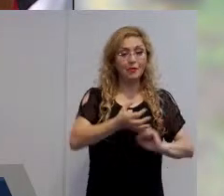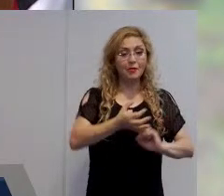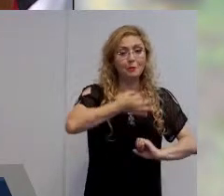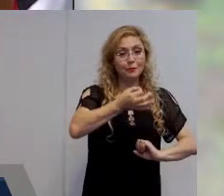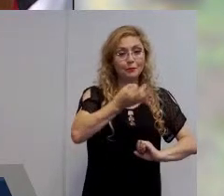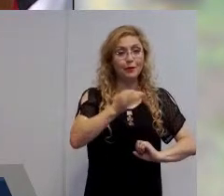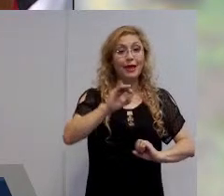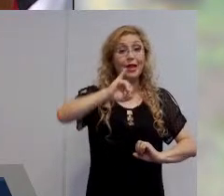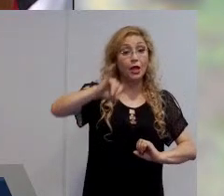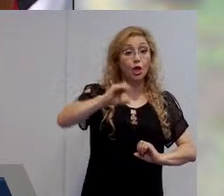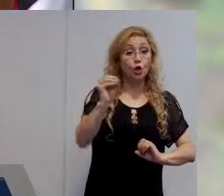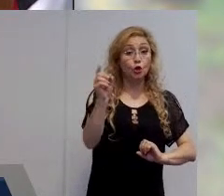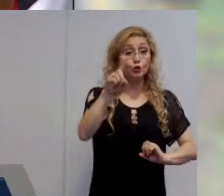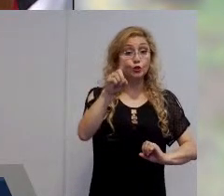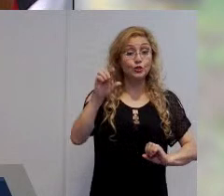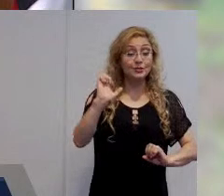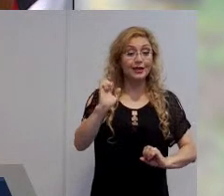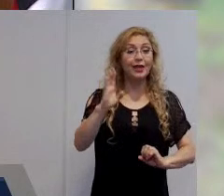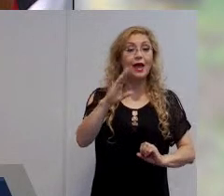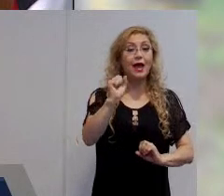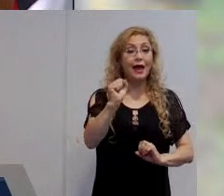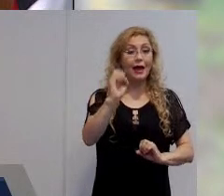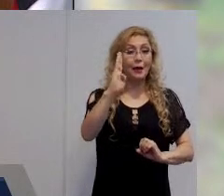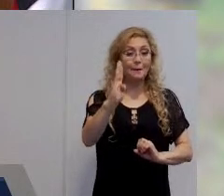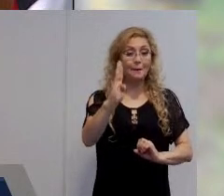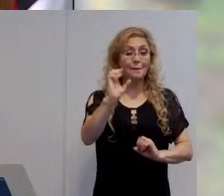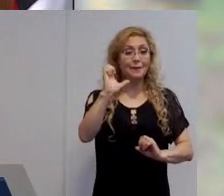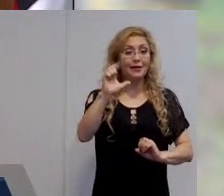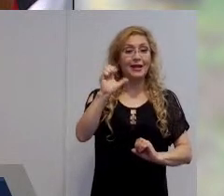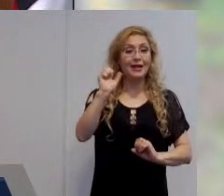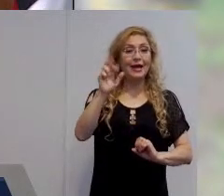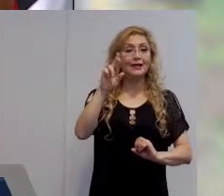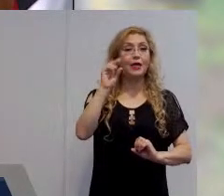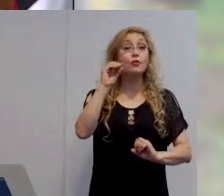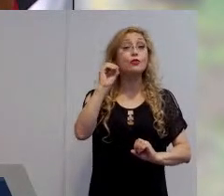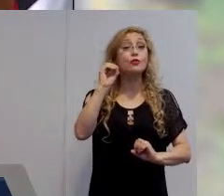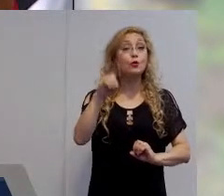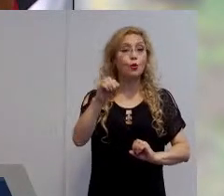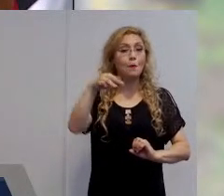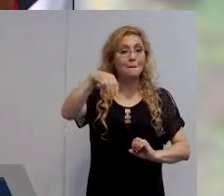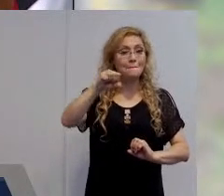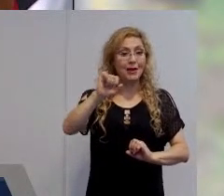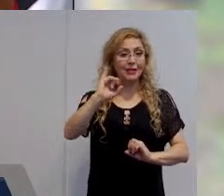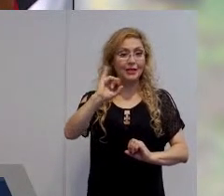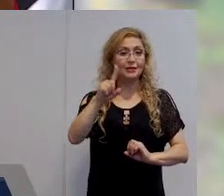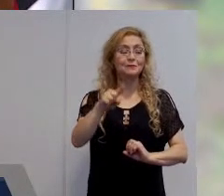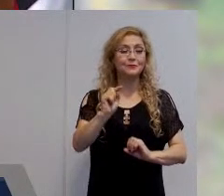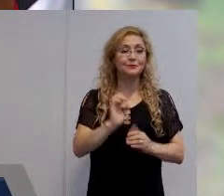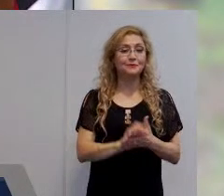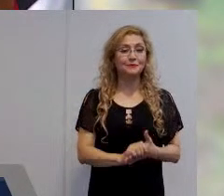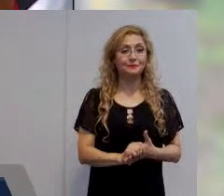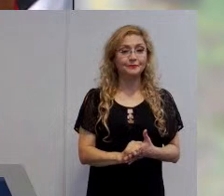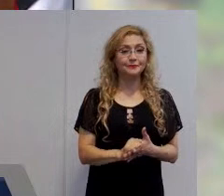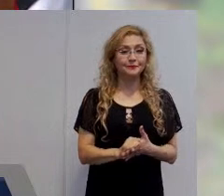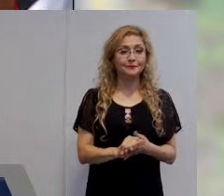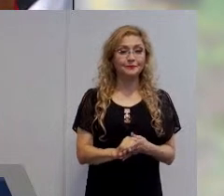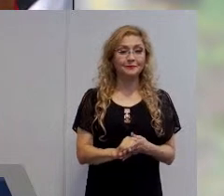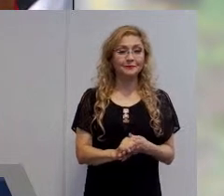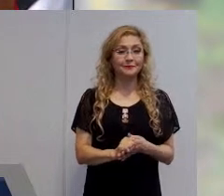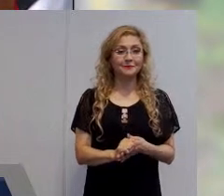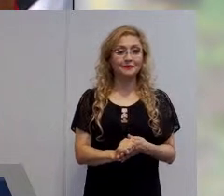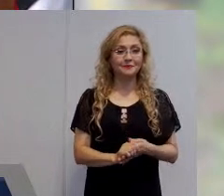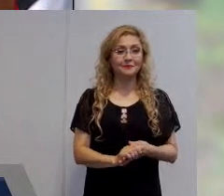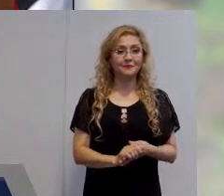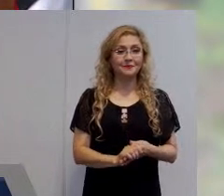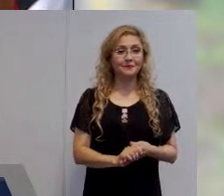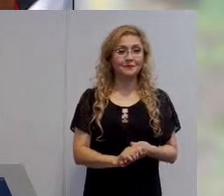to invite Jose Abelardo May to take the floor. He is the Minister of Agriculture, Food Security, and Enterprises of